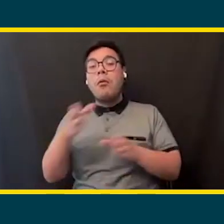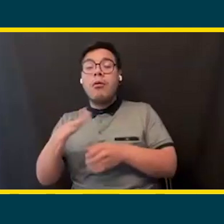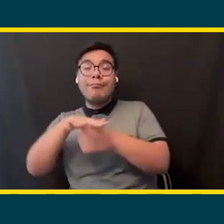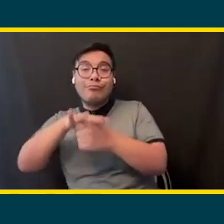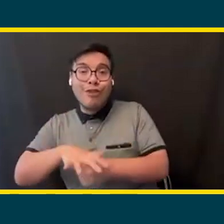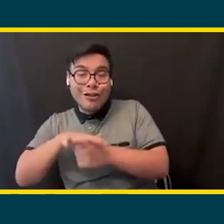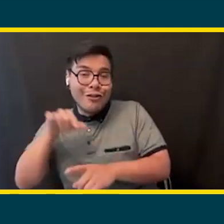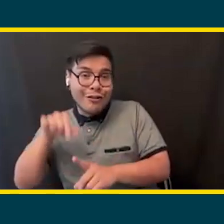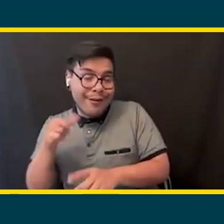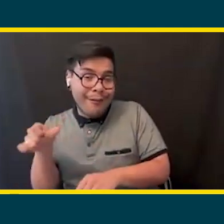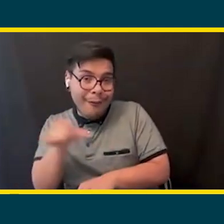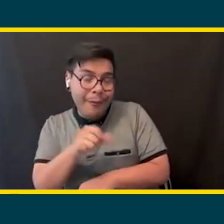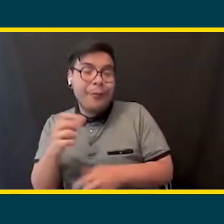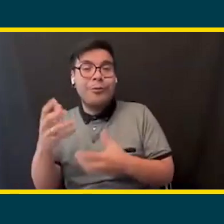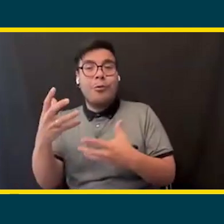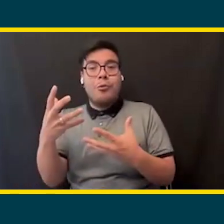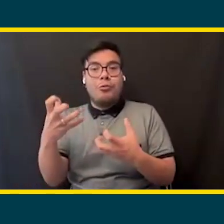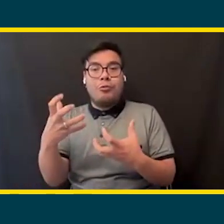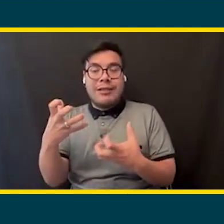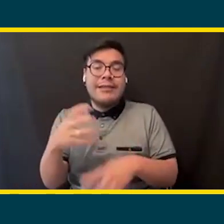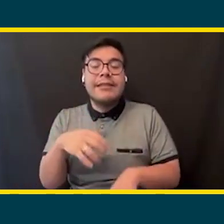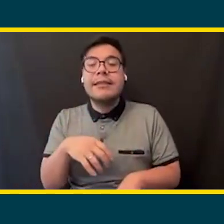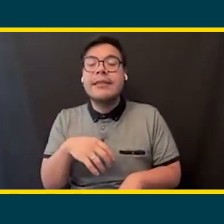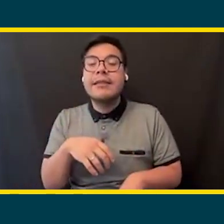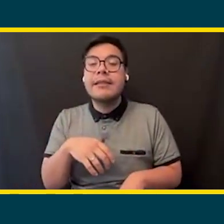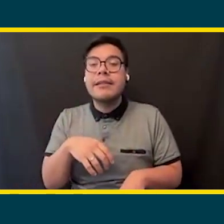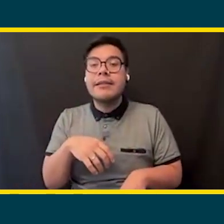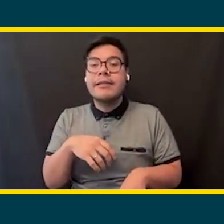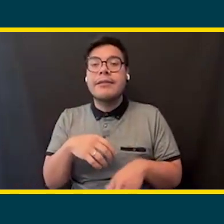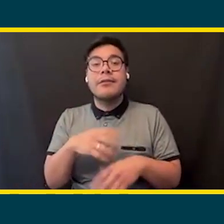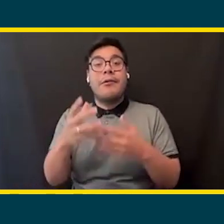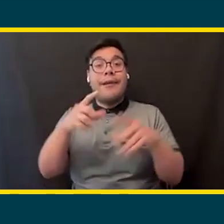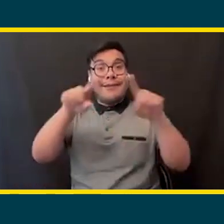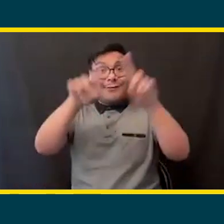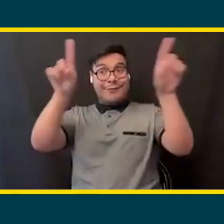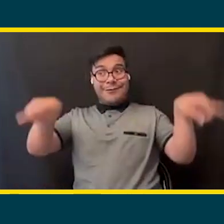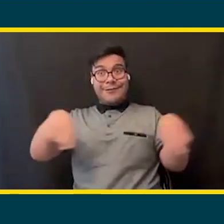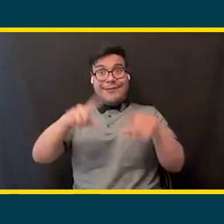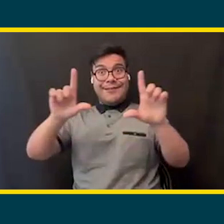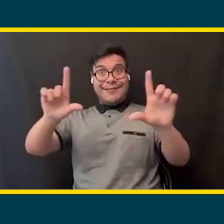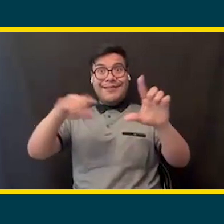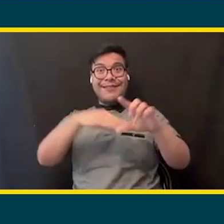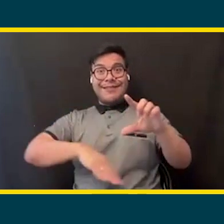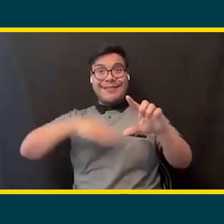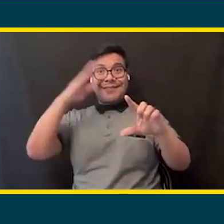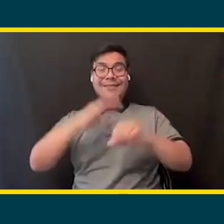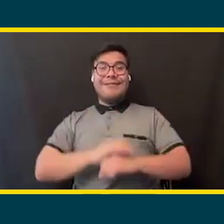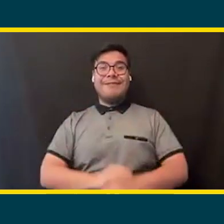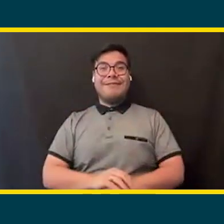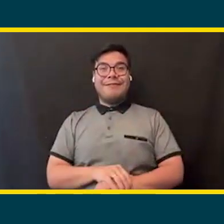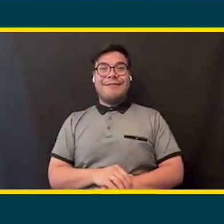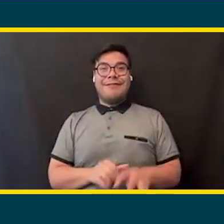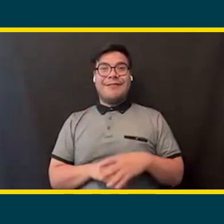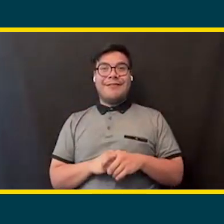So squeezing, underneath the camera, this is what my hands are doing this whole time. Squeeze, squeeze, squeeze, squeeze individual